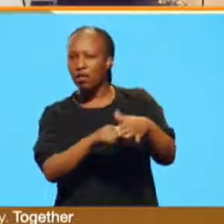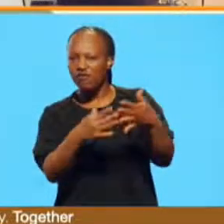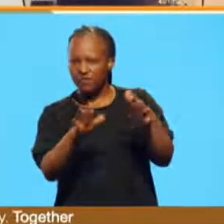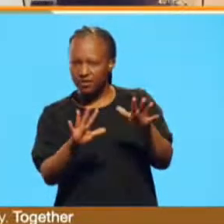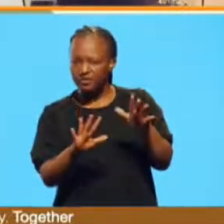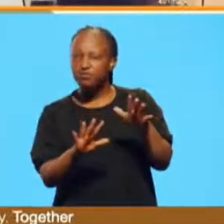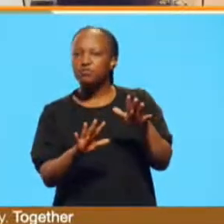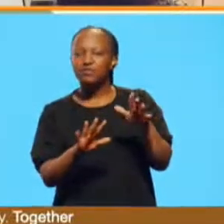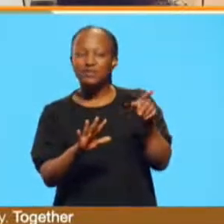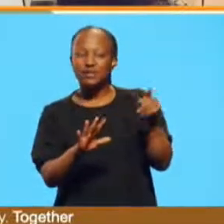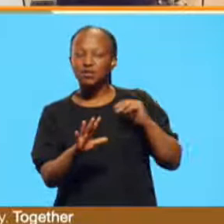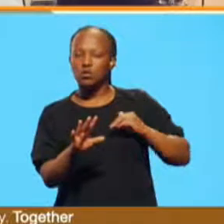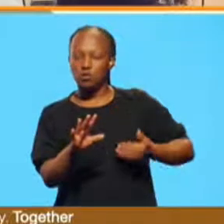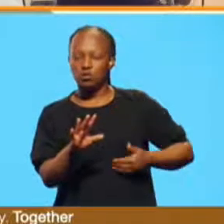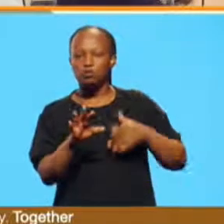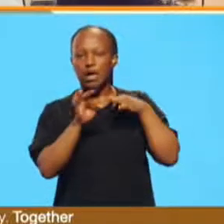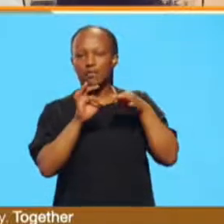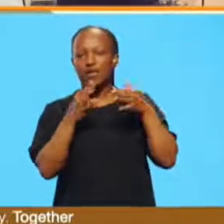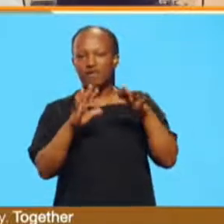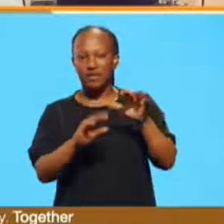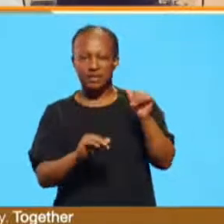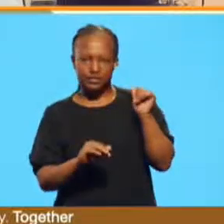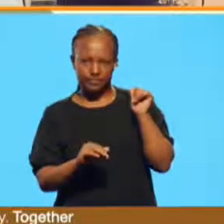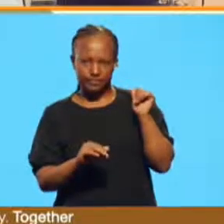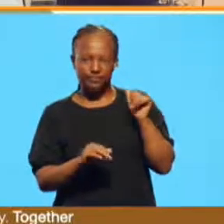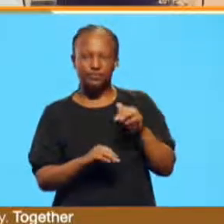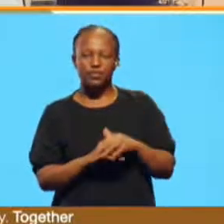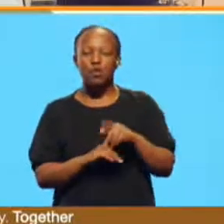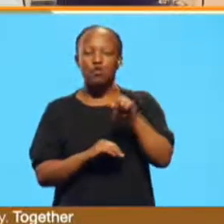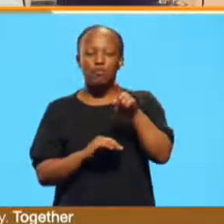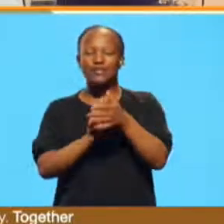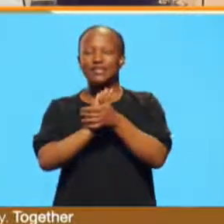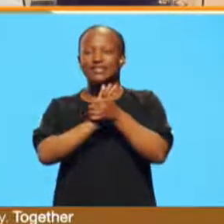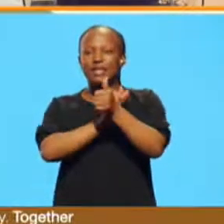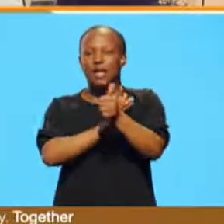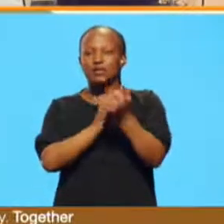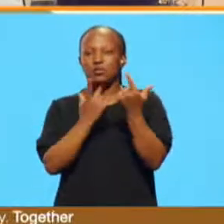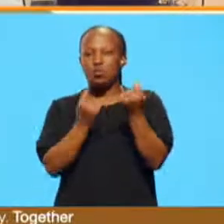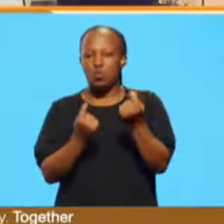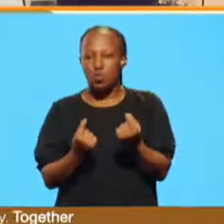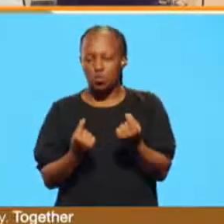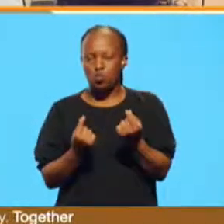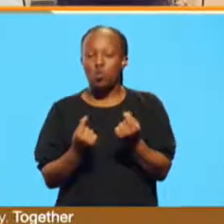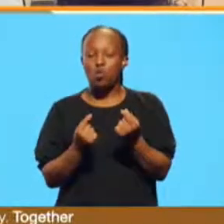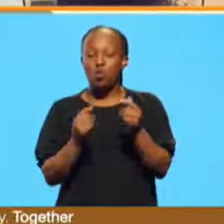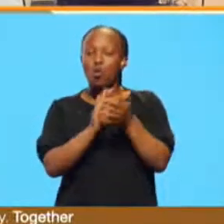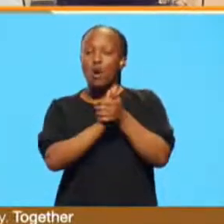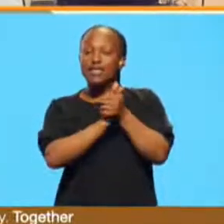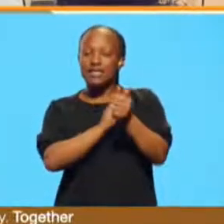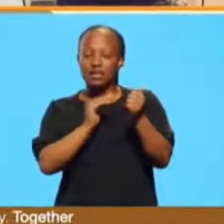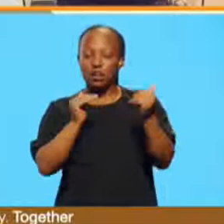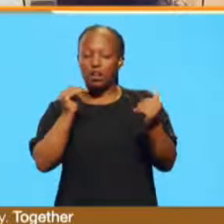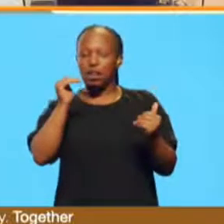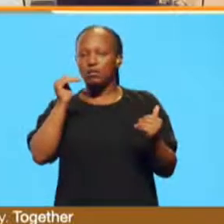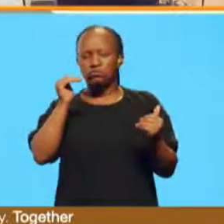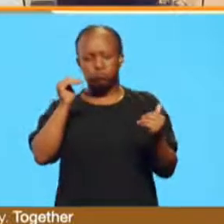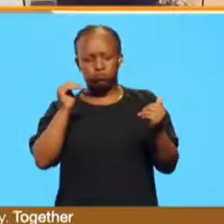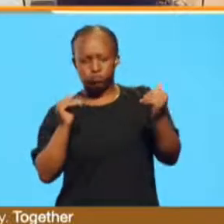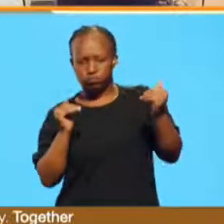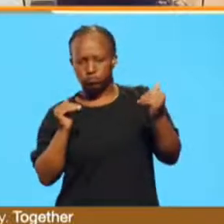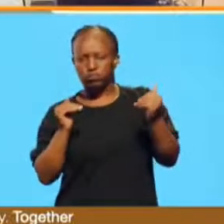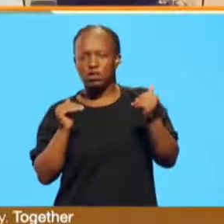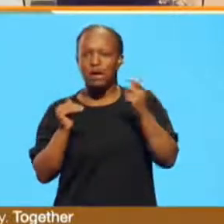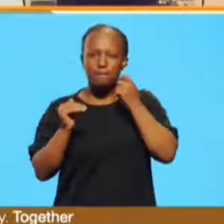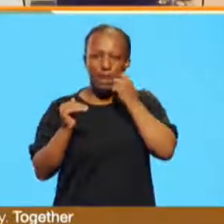She highlighted that yesterday. So we have to do skills to ensure that we close the skills gap between women and men, between girls and